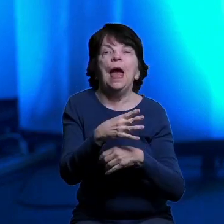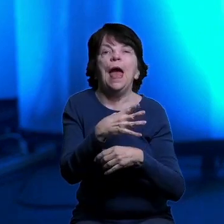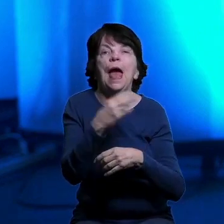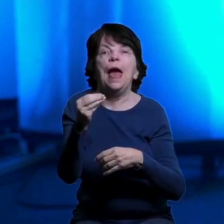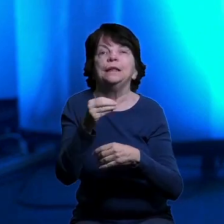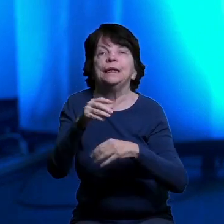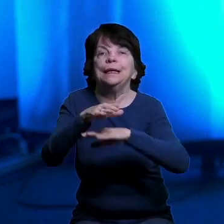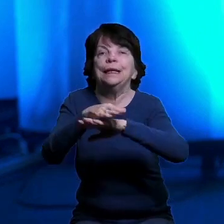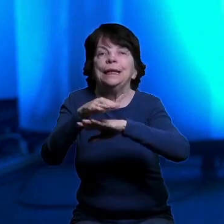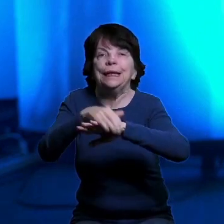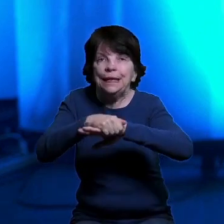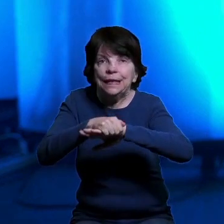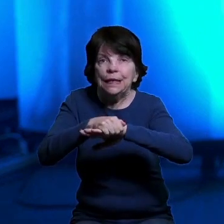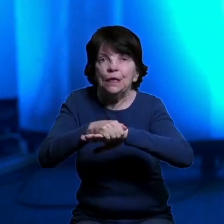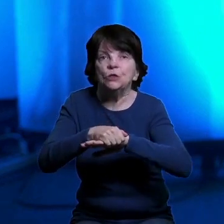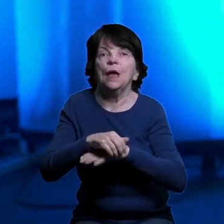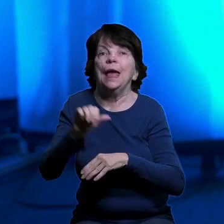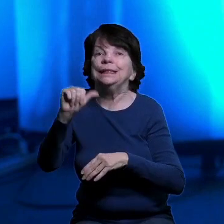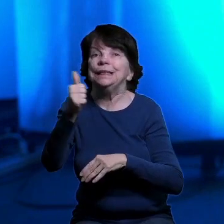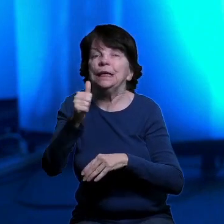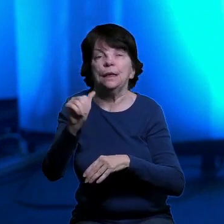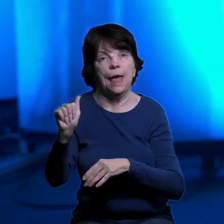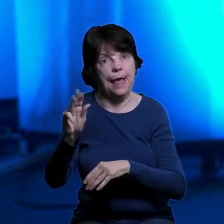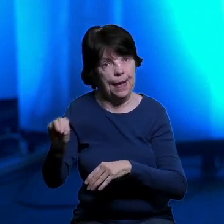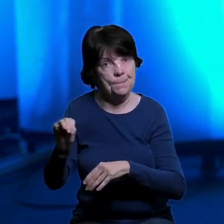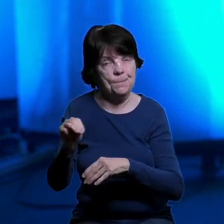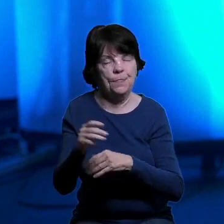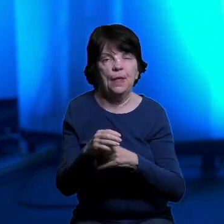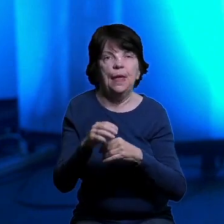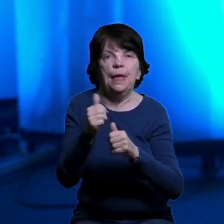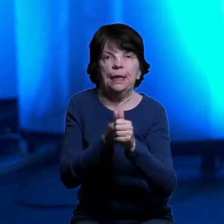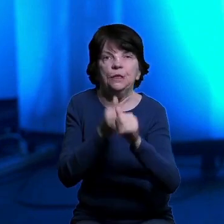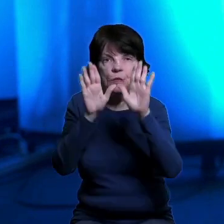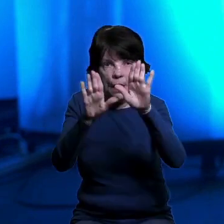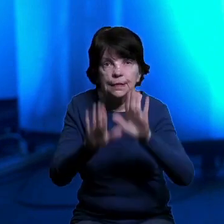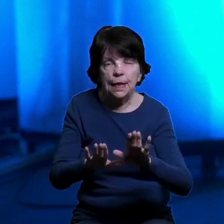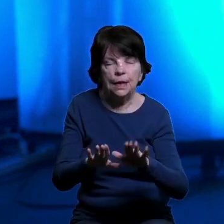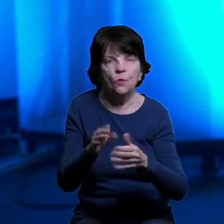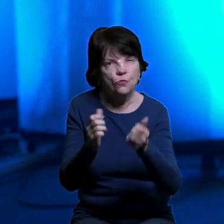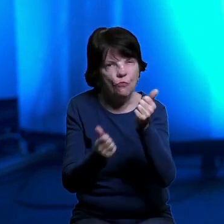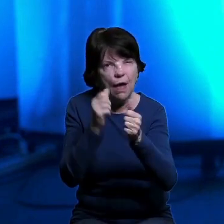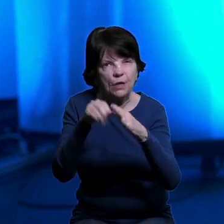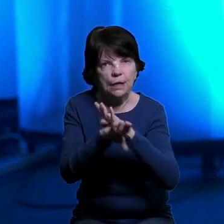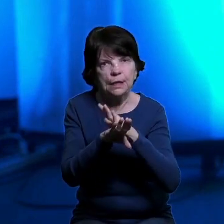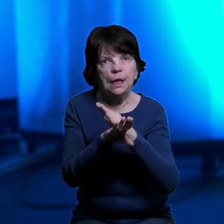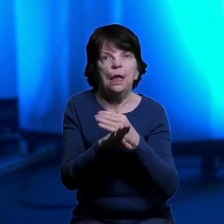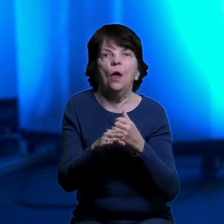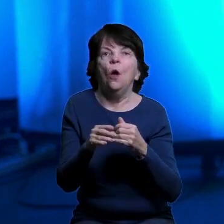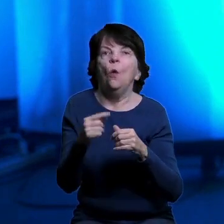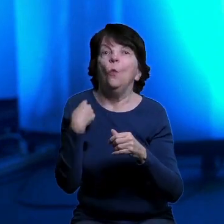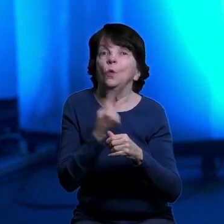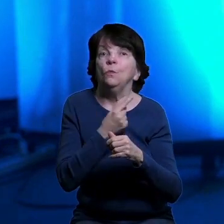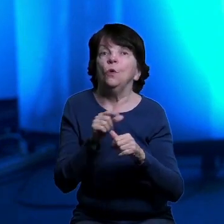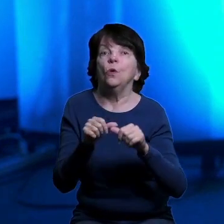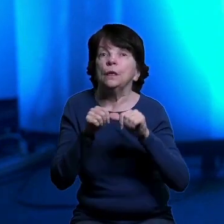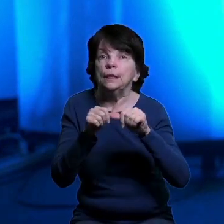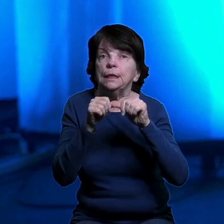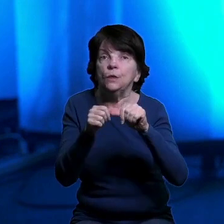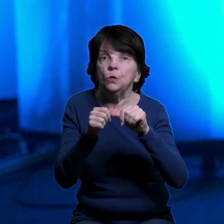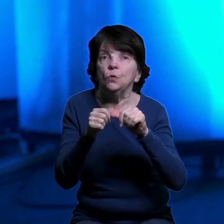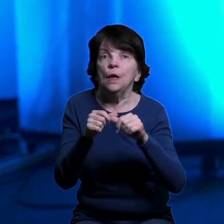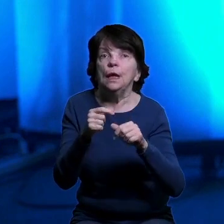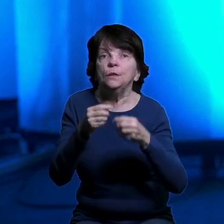to also encourage you to stay tuned with us as we continue to update you in regards to ways that we will be allowed to